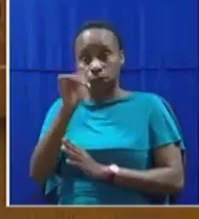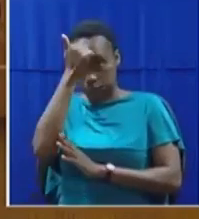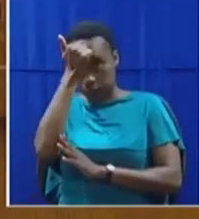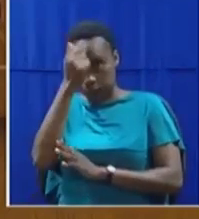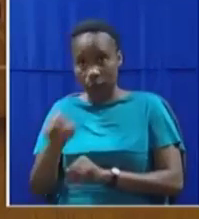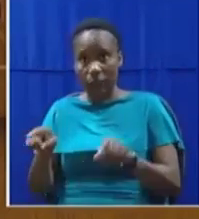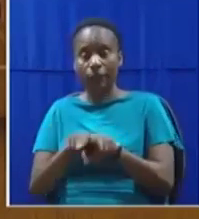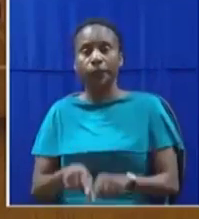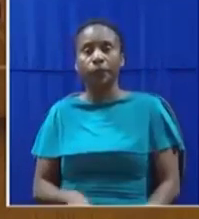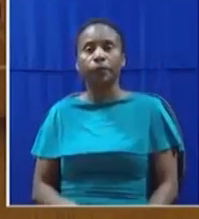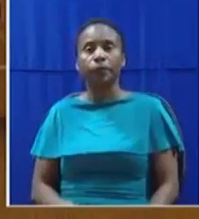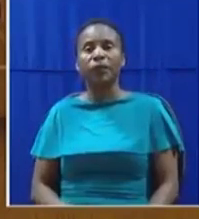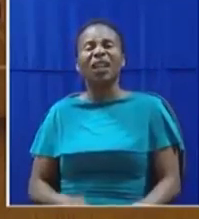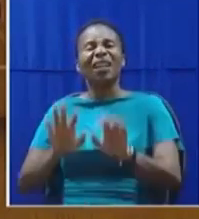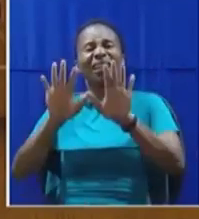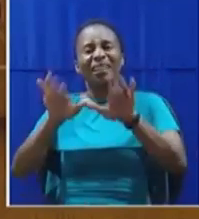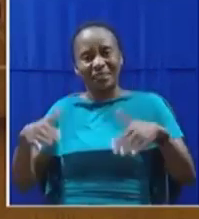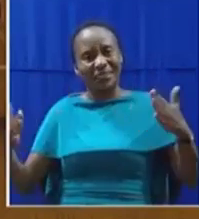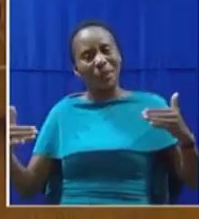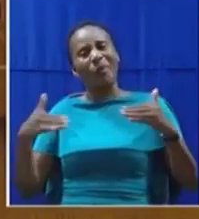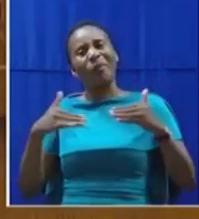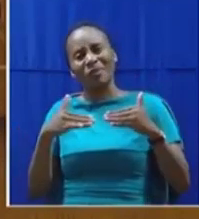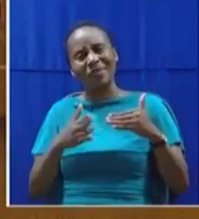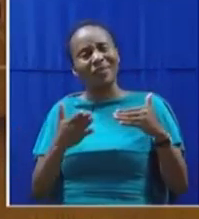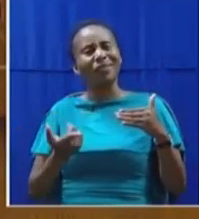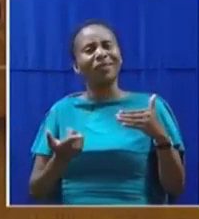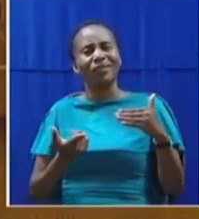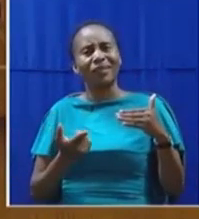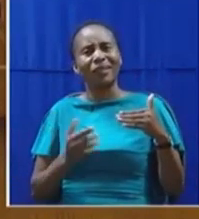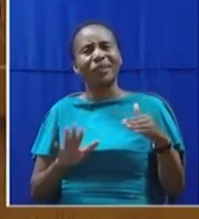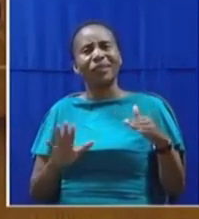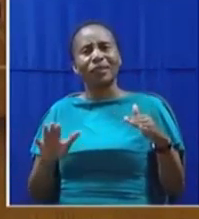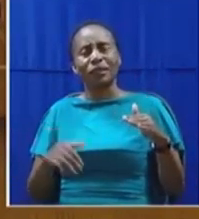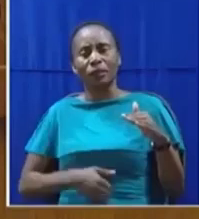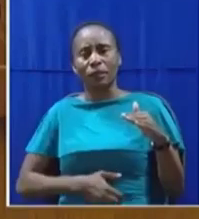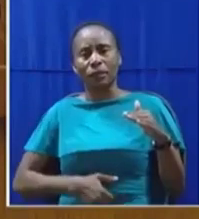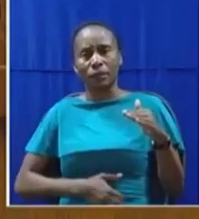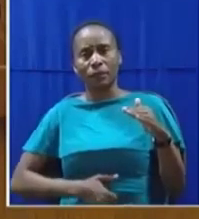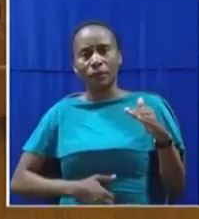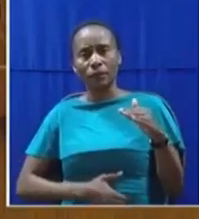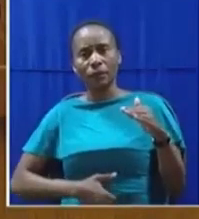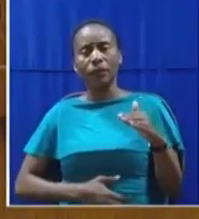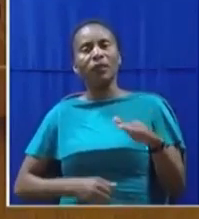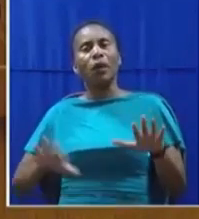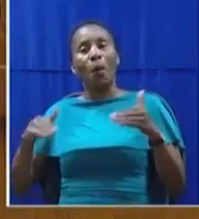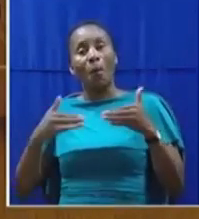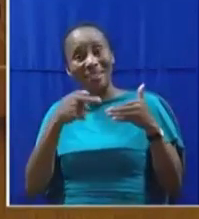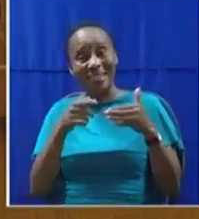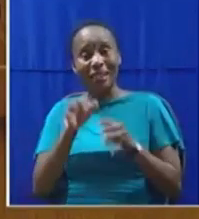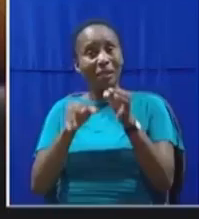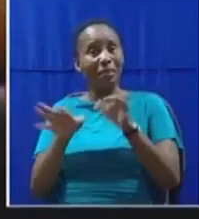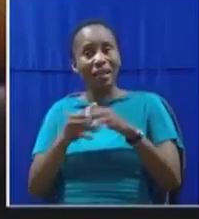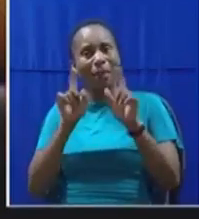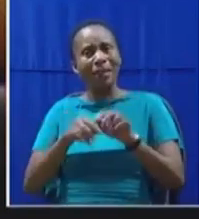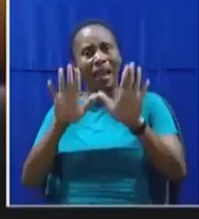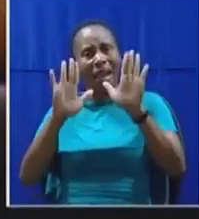Let the opposition leave us as the ANC to sort out our own problems. Almost every party in this